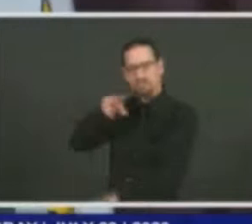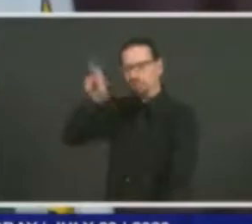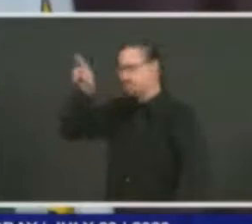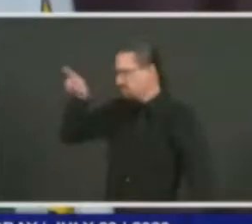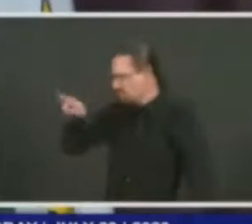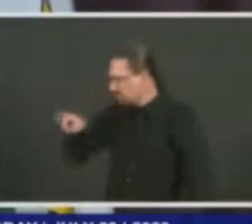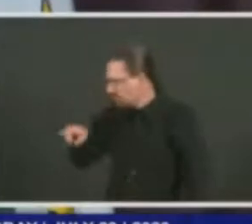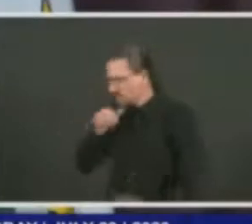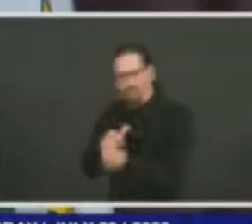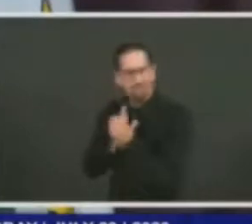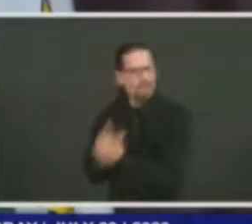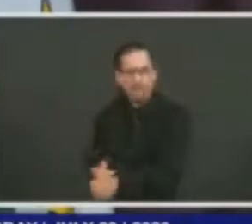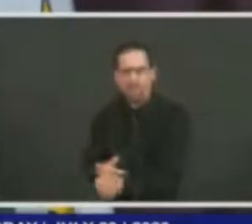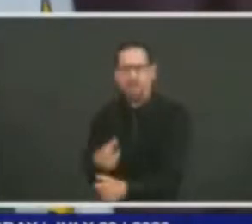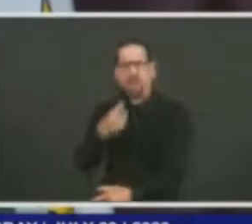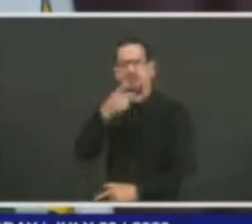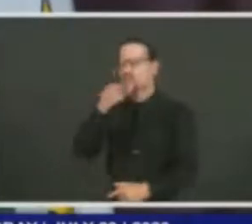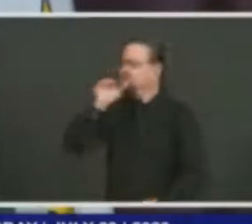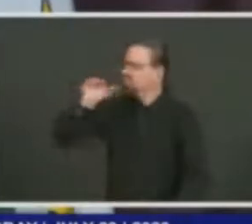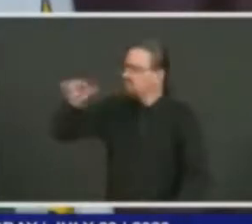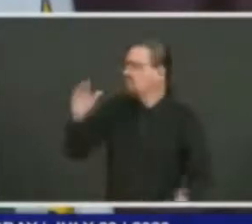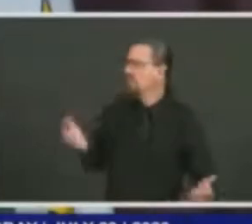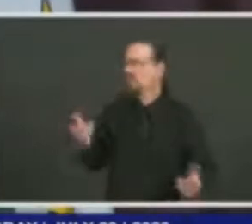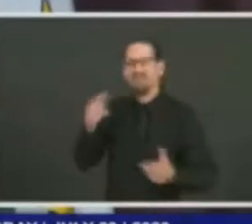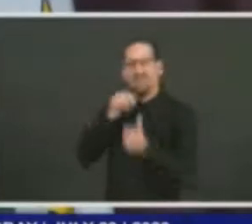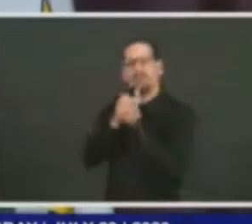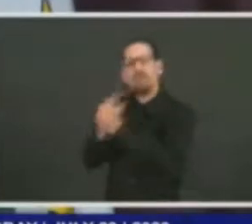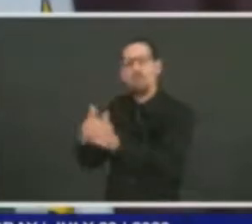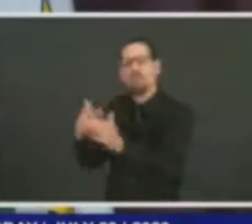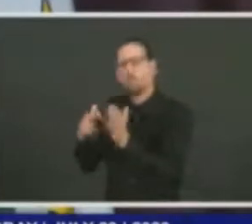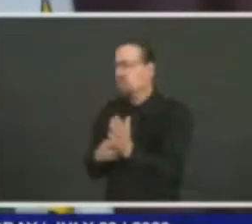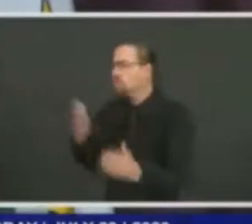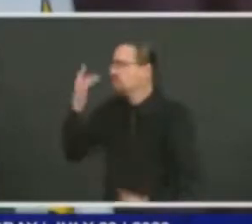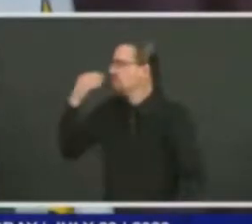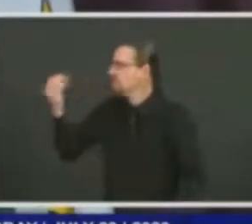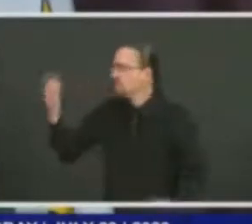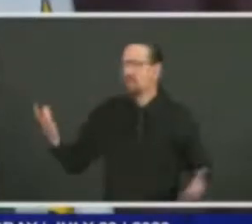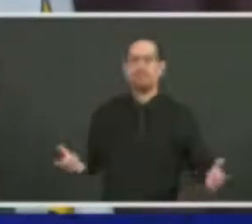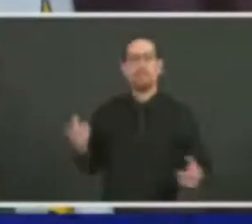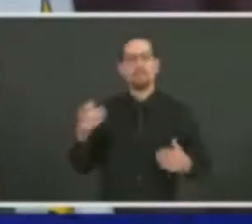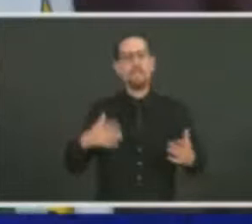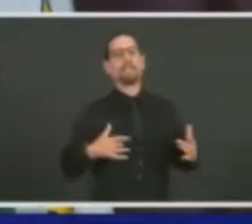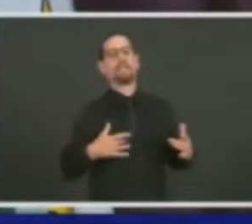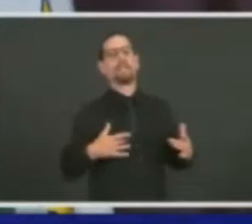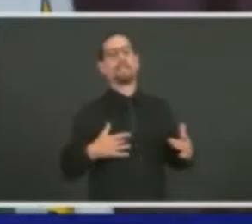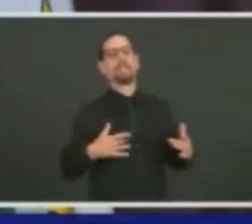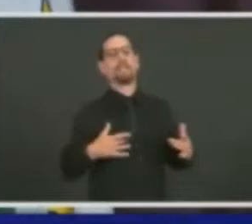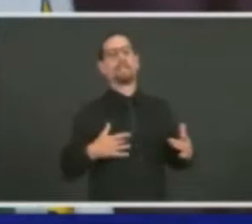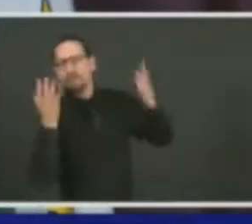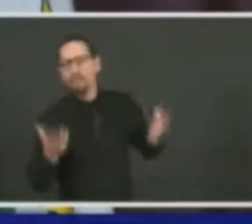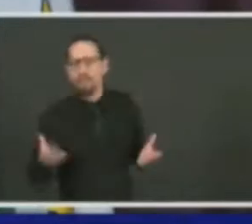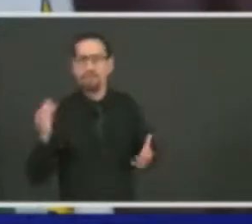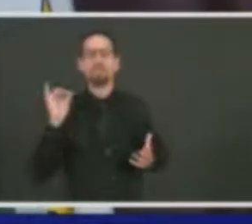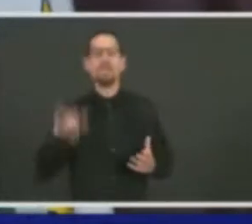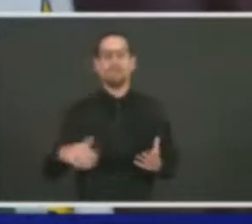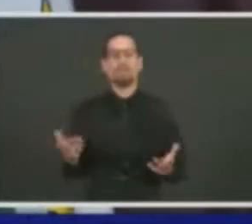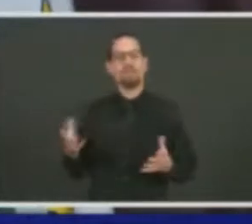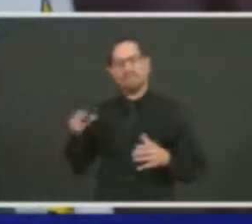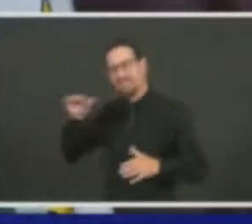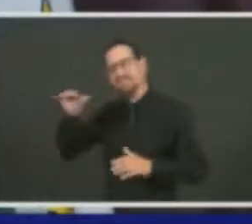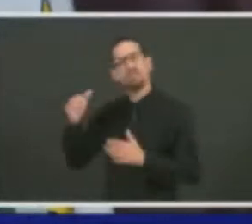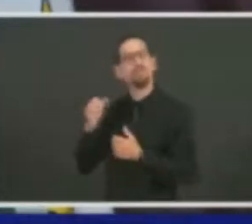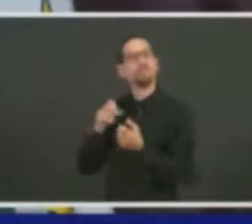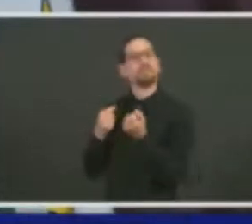have to do what Massachusetts, Connecticut, and other places are doing and just cut back. And the frustrating thing about that is there's no need